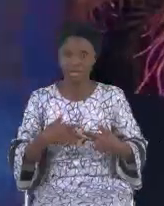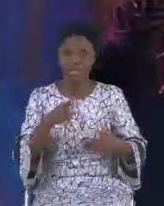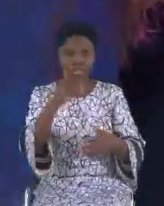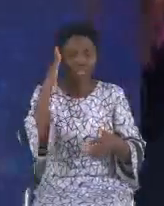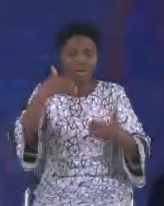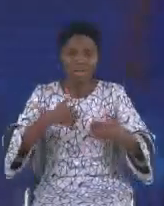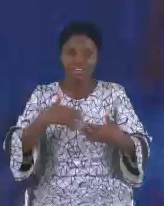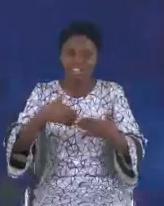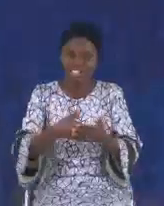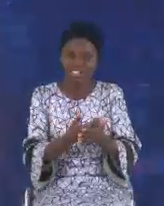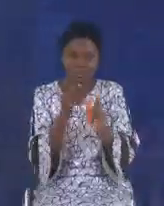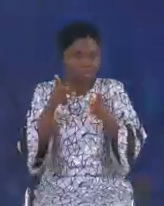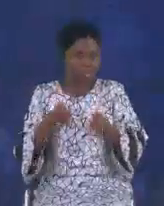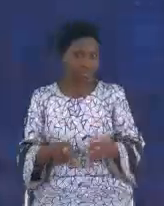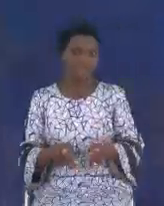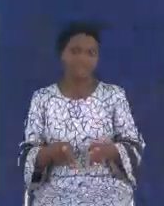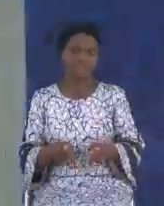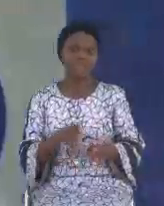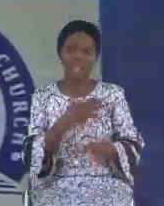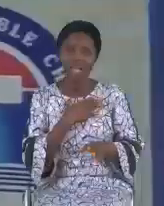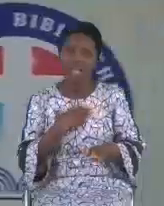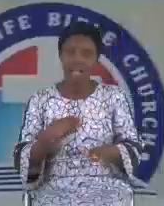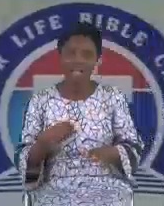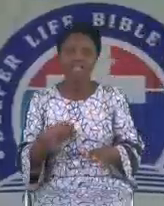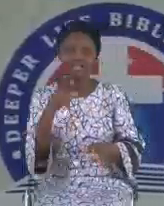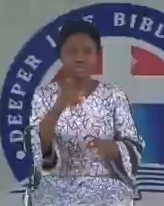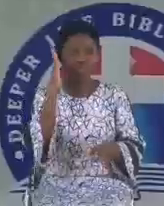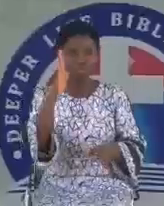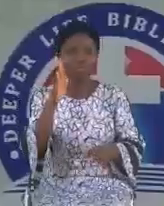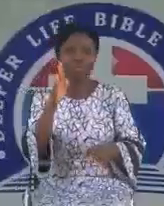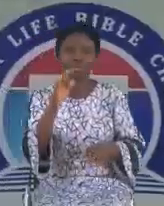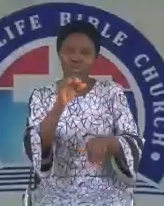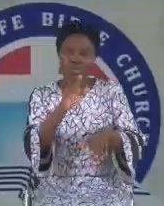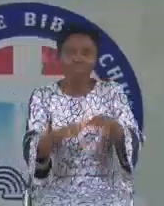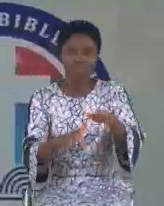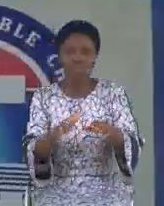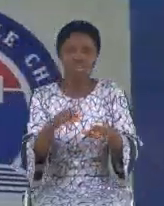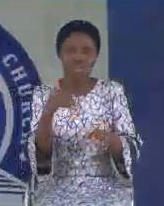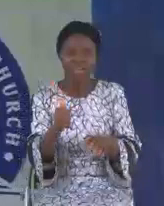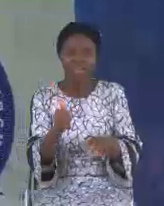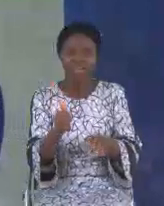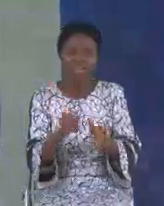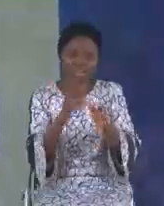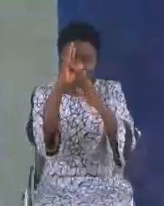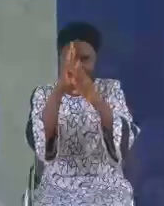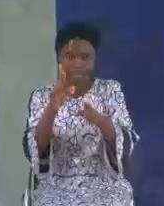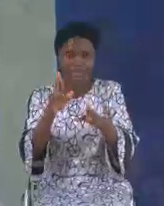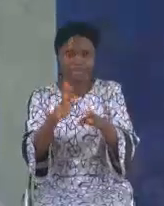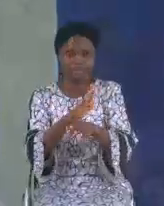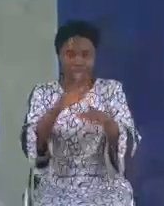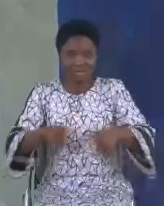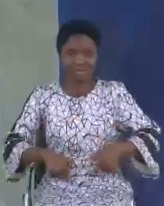new personality. You'll walk a dignified life. And you will be a respectable